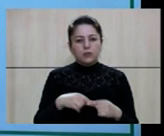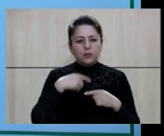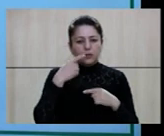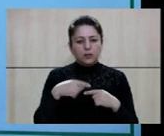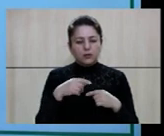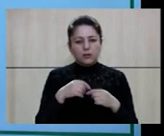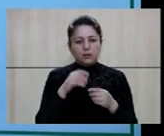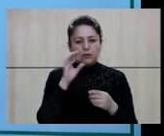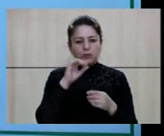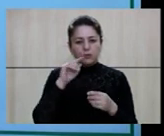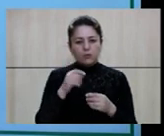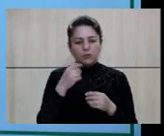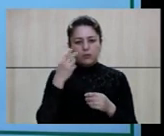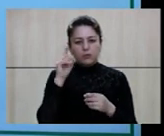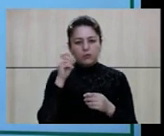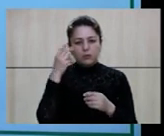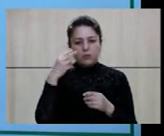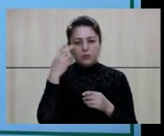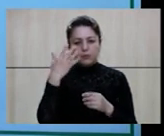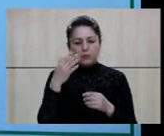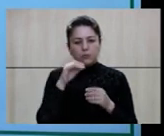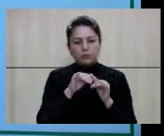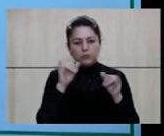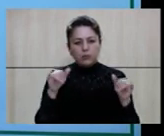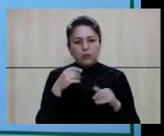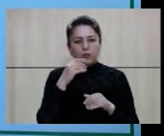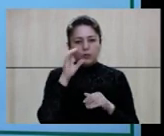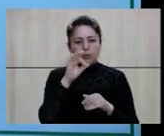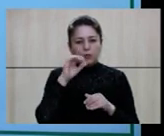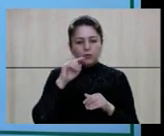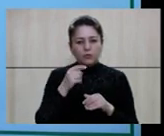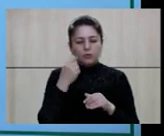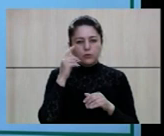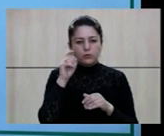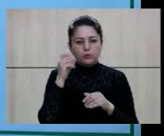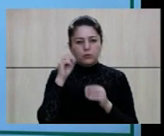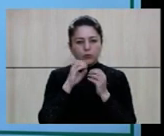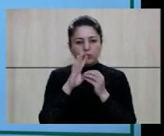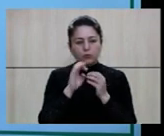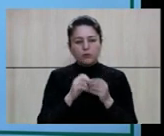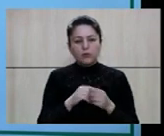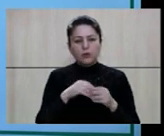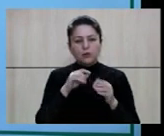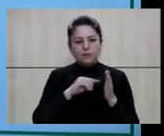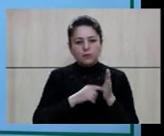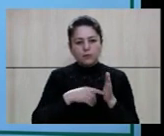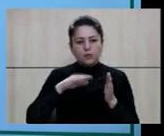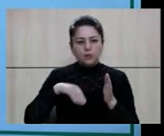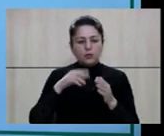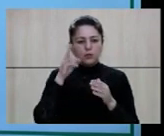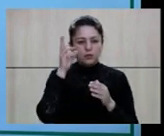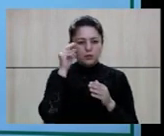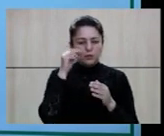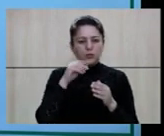keyingisida 0.125 ni ko'paytirishimiz kerak 0.14 ga. Virguldan keyingi raqamlar